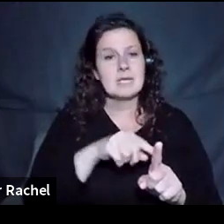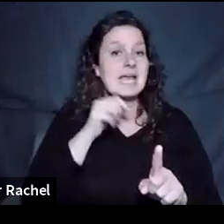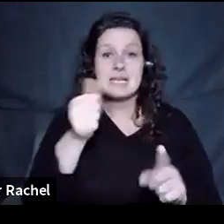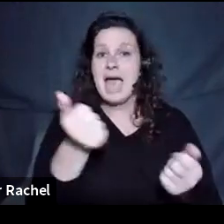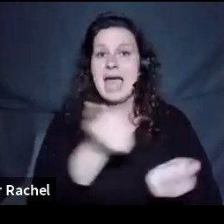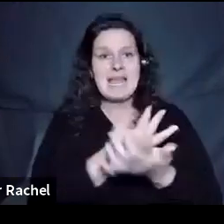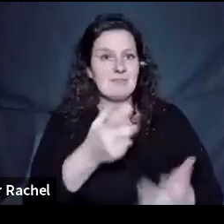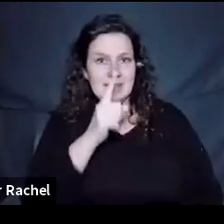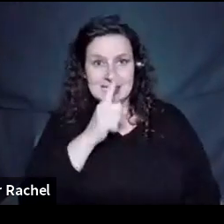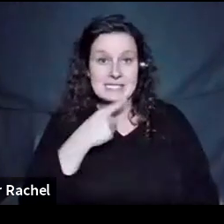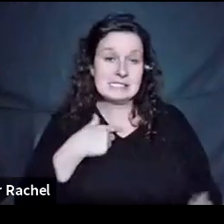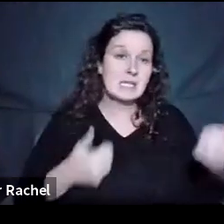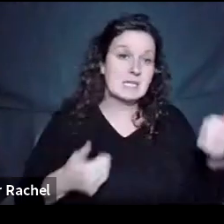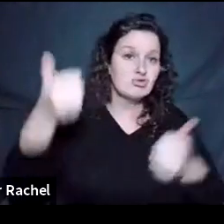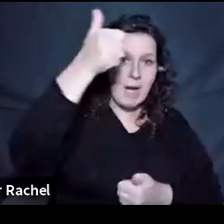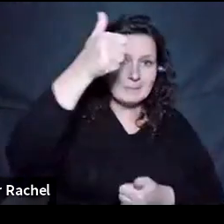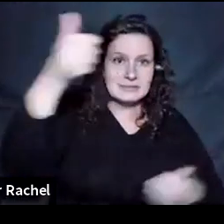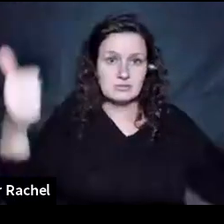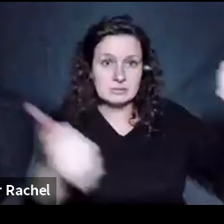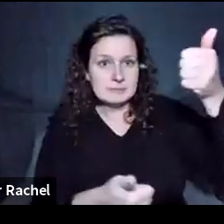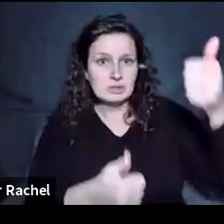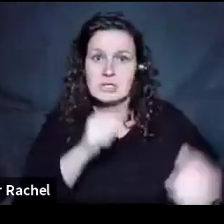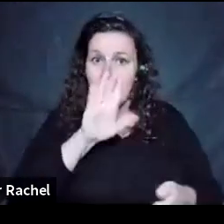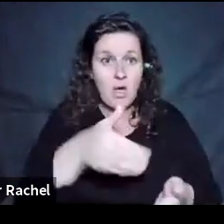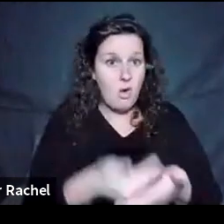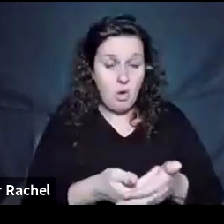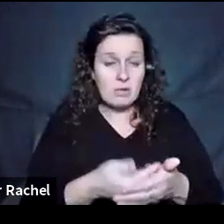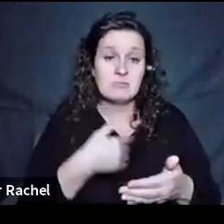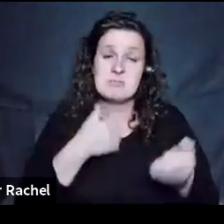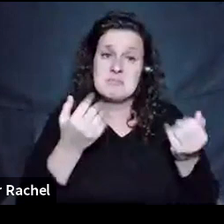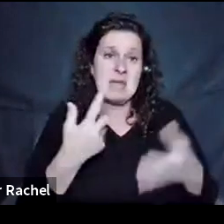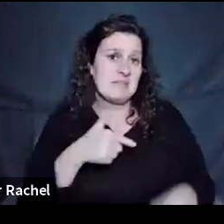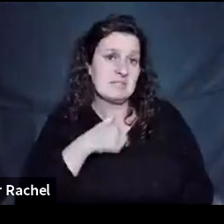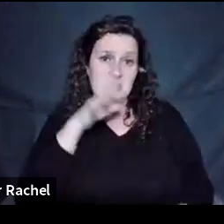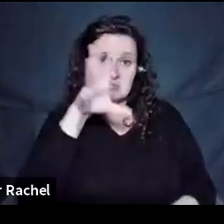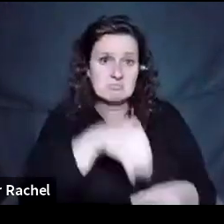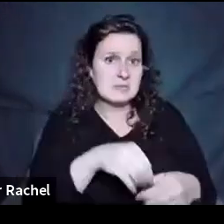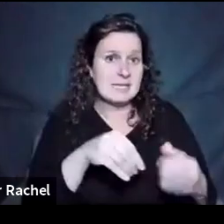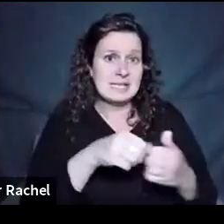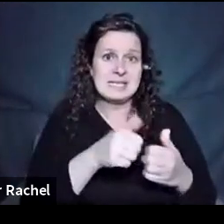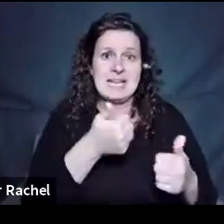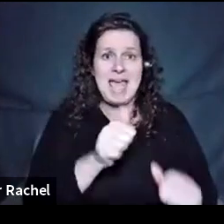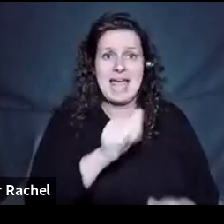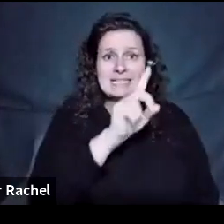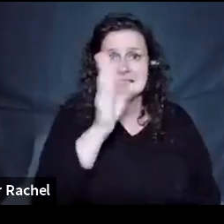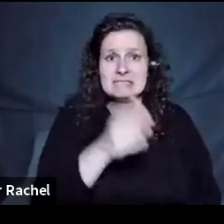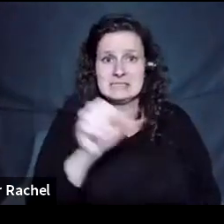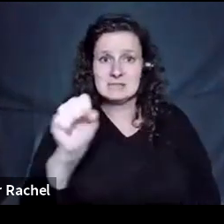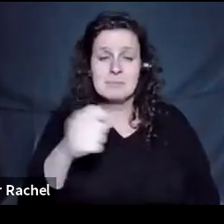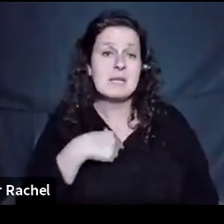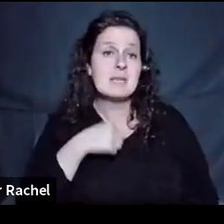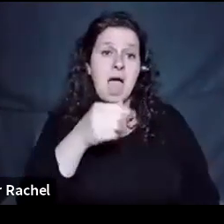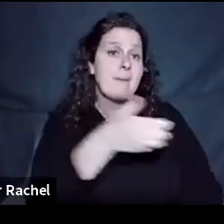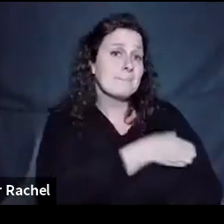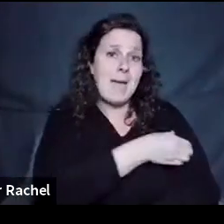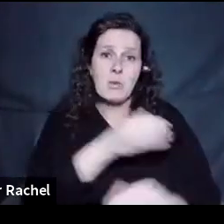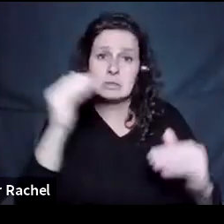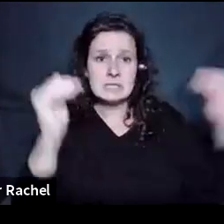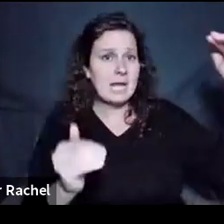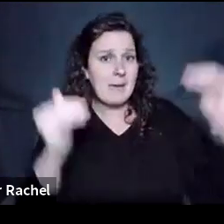submission. There are a lot of us out here who don't participate in power dynamics with our kink and BDSM at all.